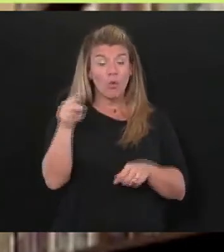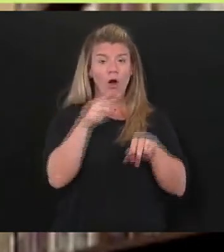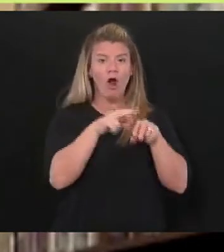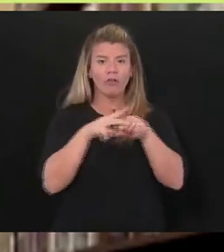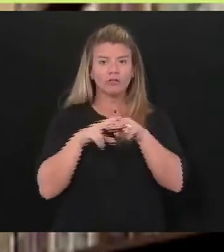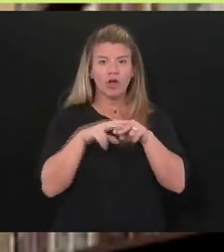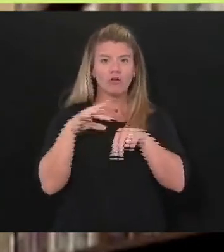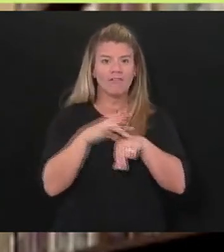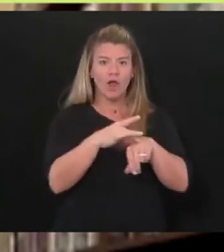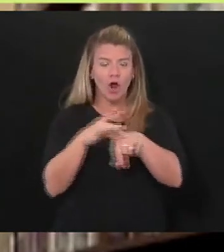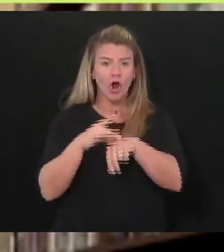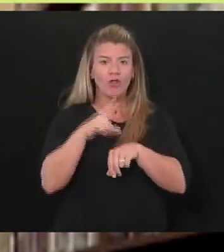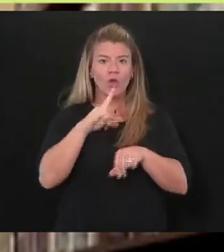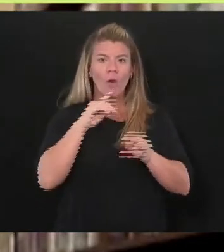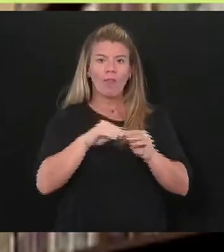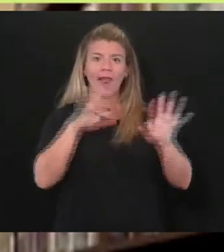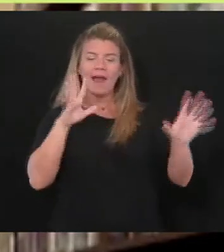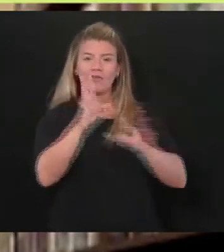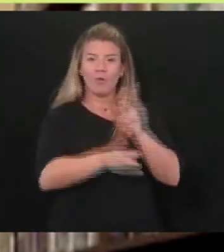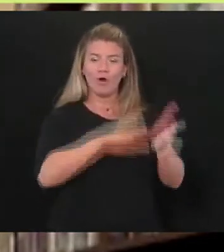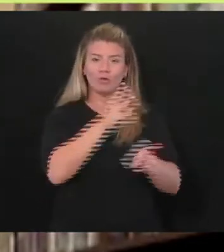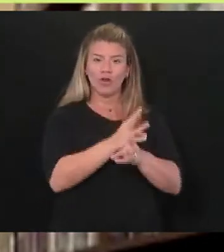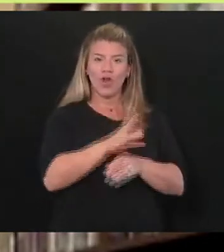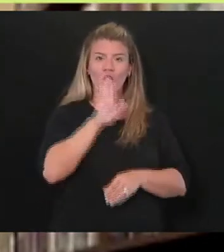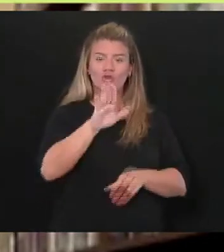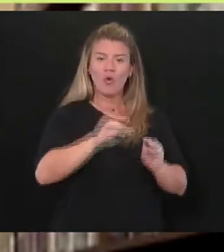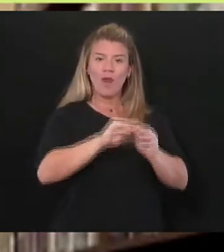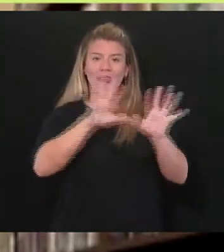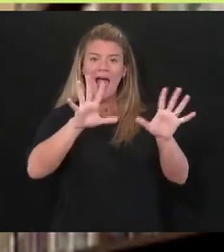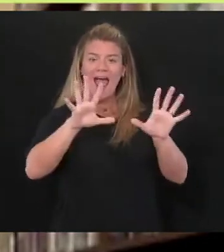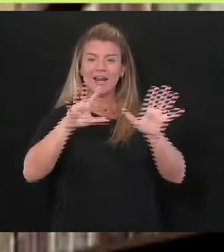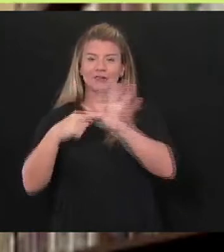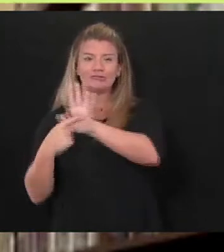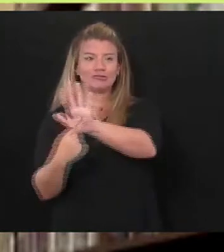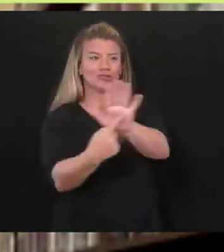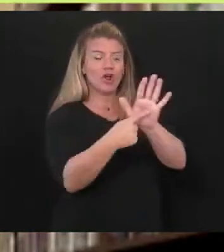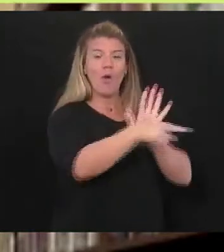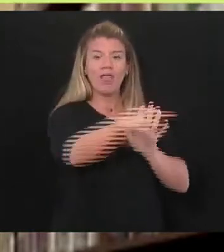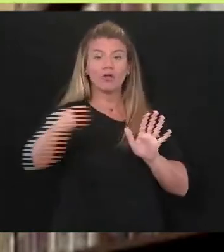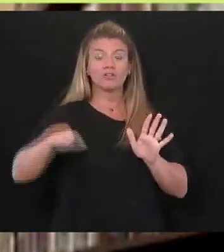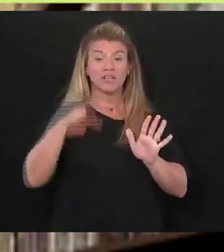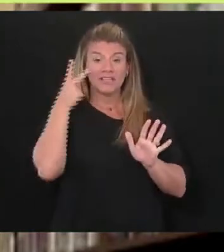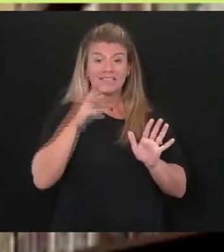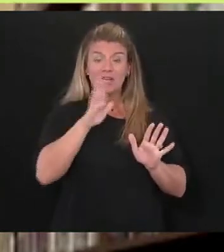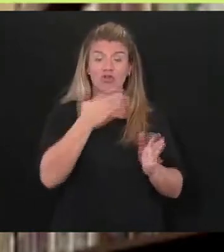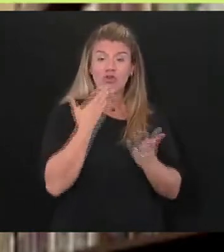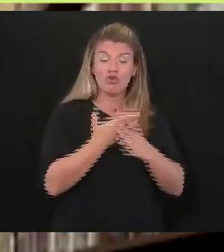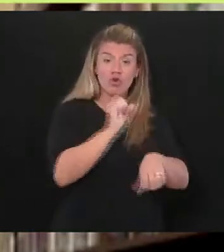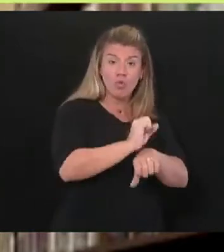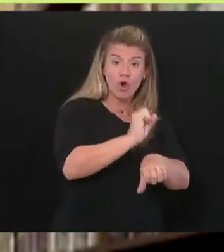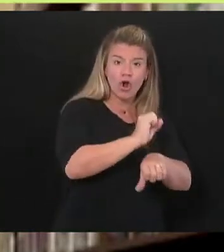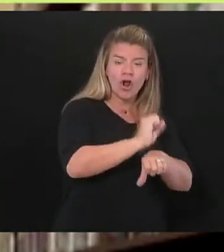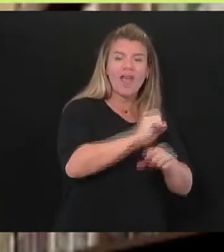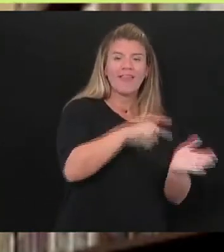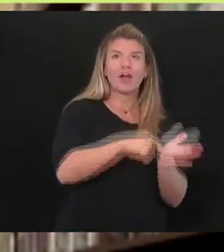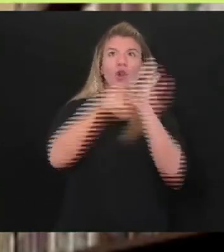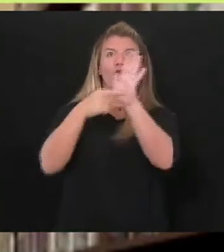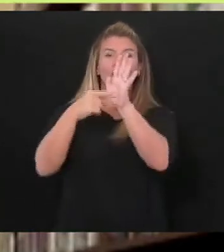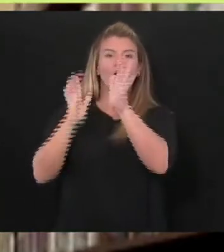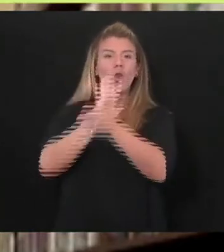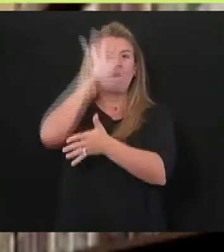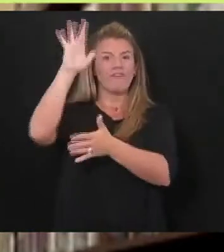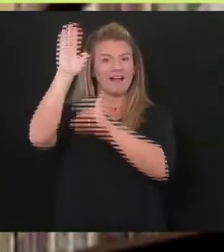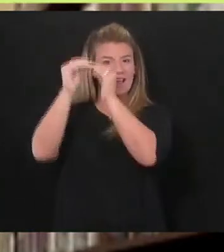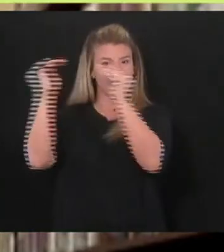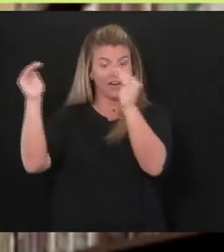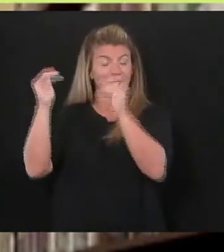of the world. Let your light shine before others that they may see your good deeds and glorify your Father in heaven." Now, we know